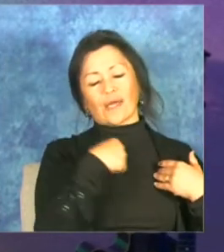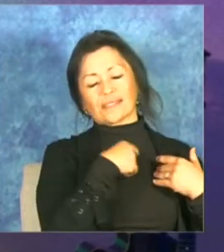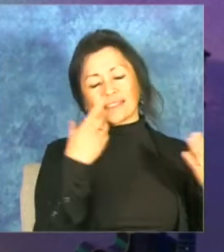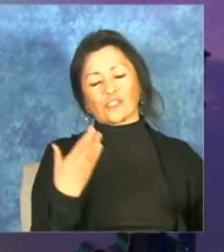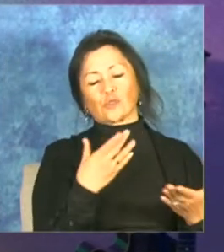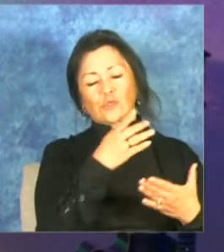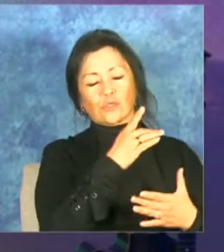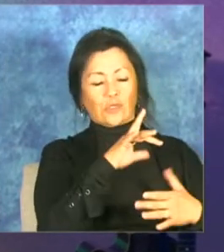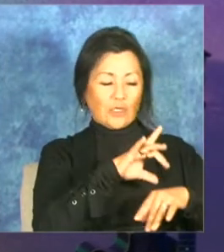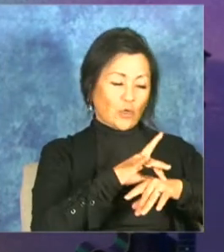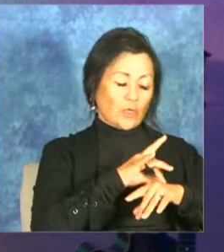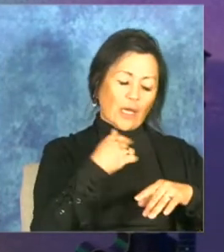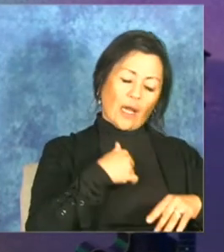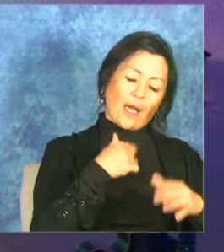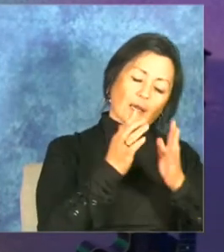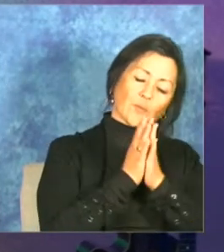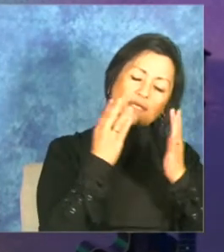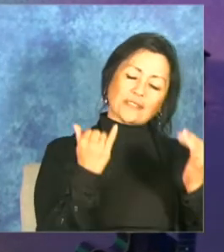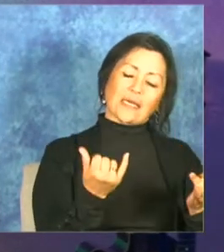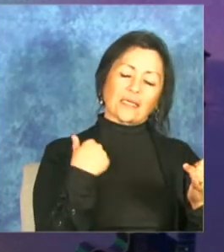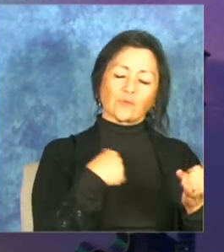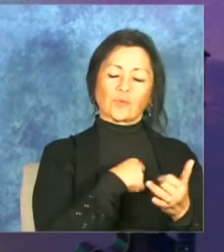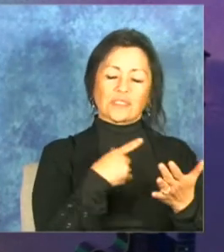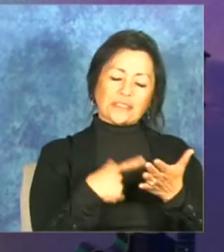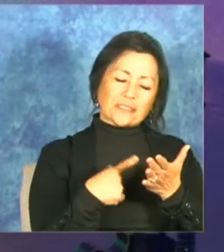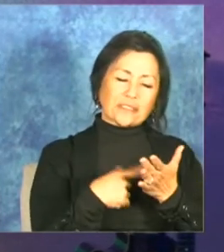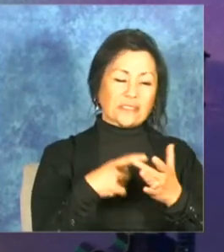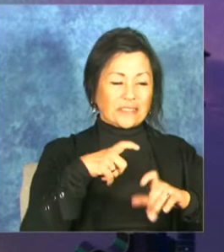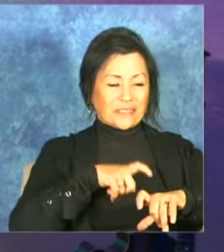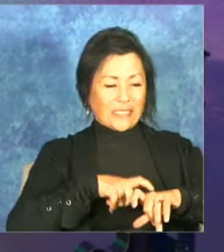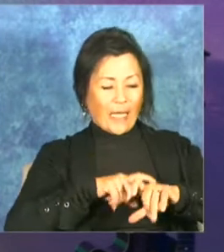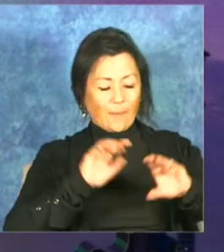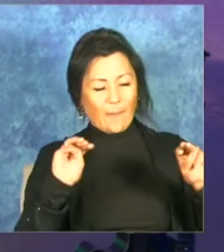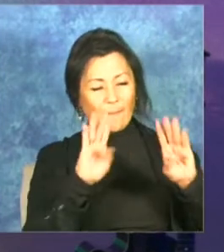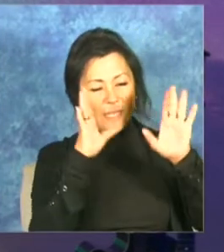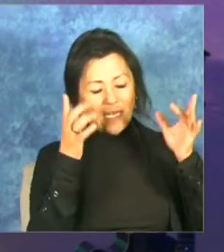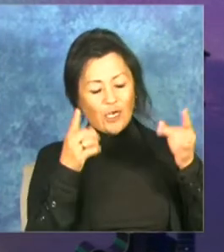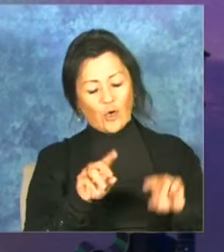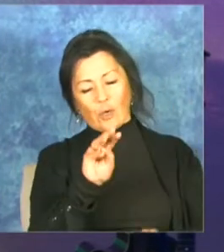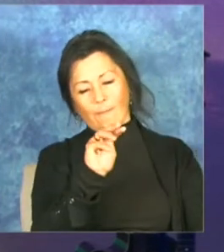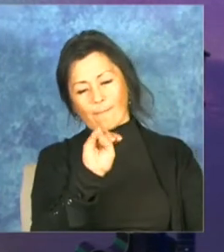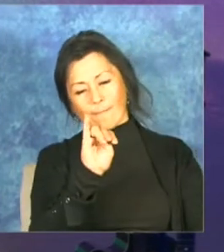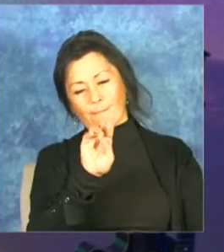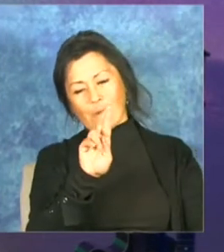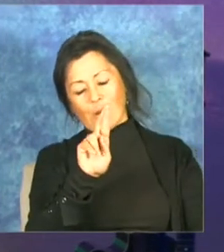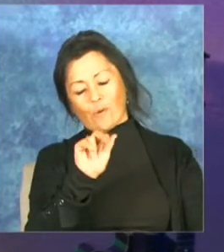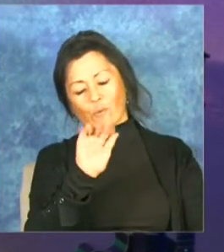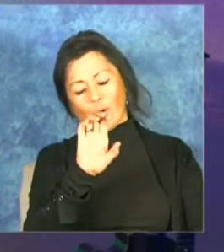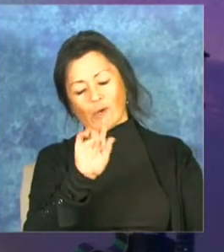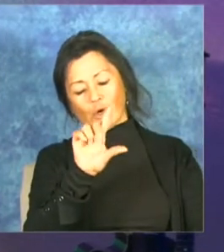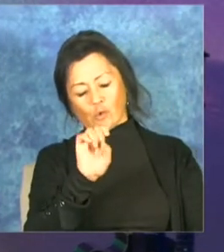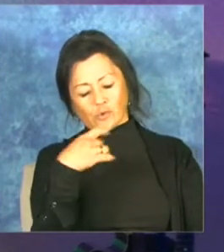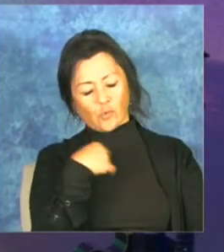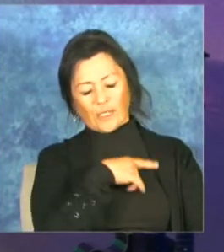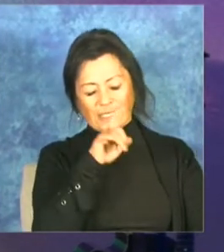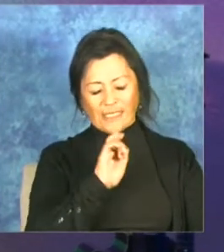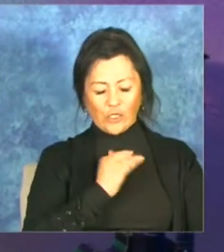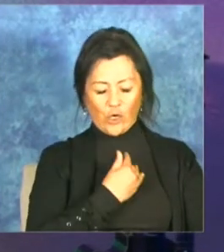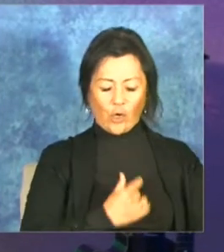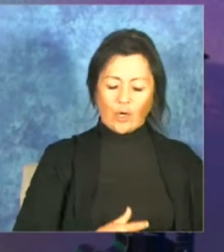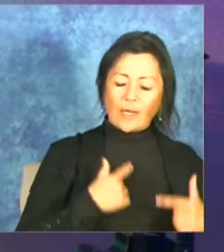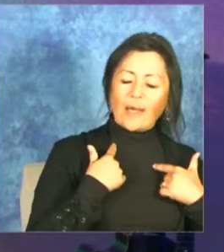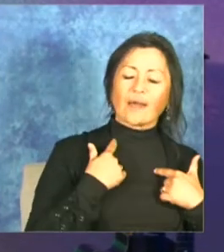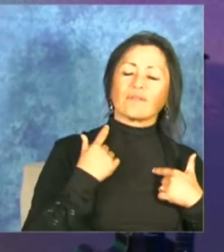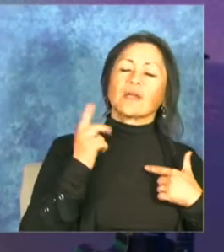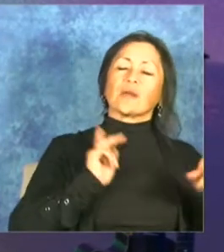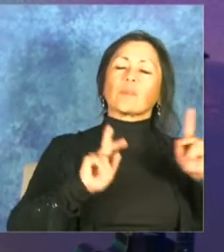earth. And I pray that today, as we talk about the time of miracles and how we need miracles in our lives, that